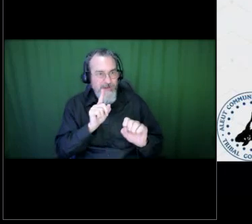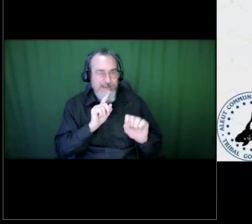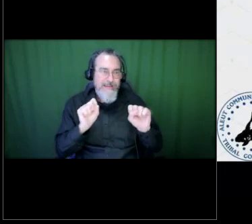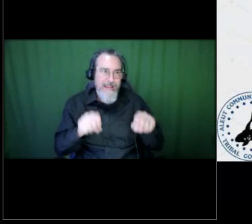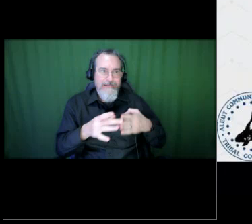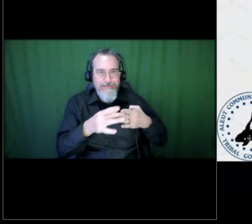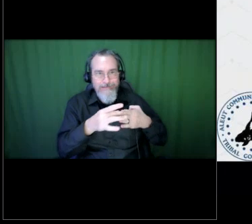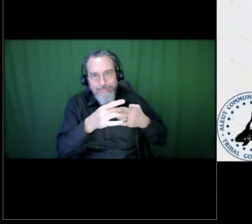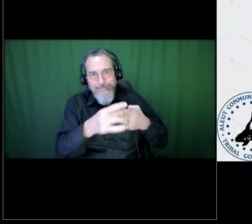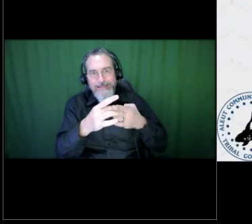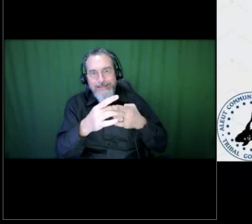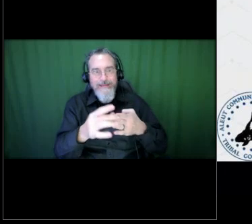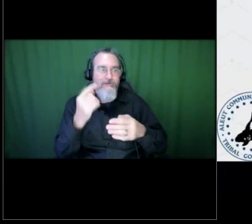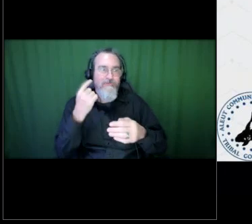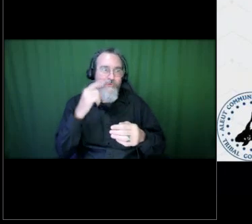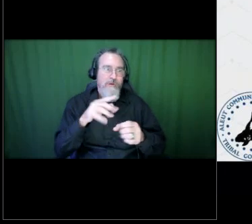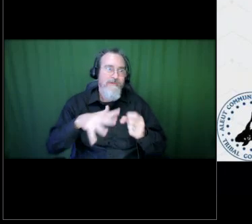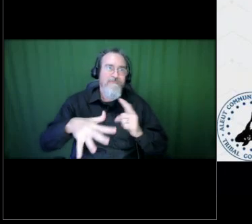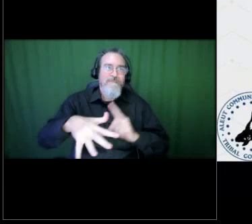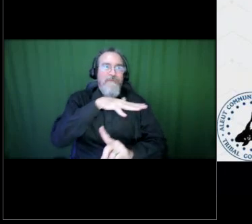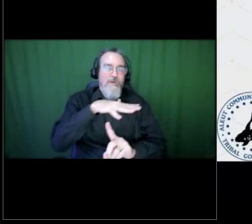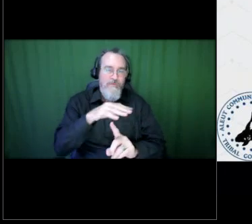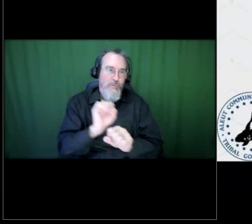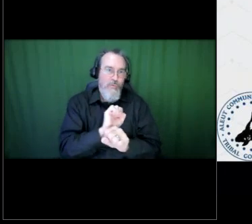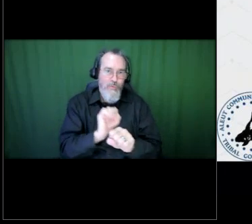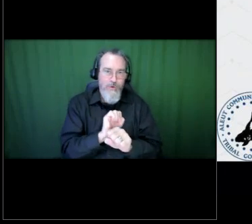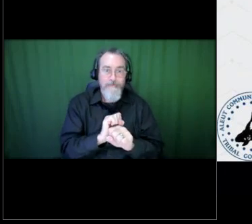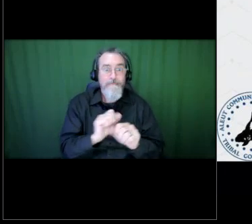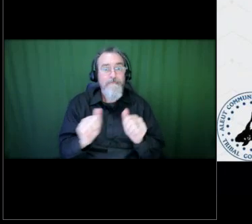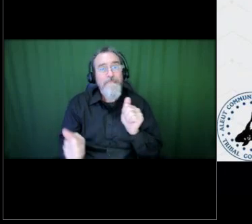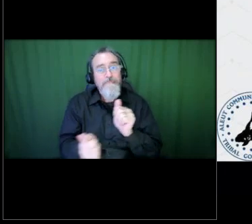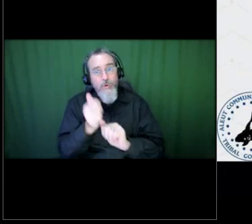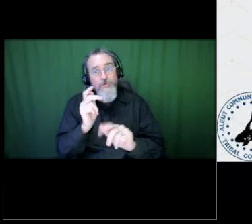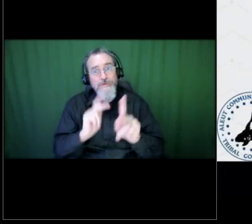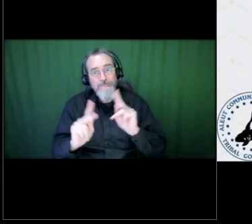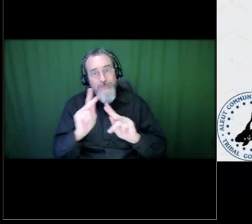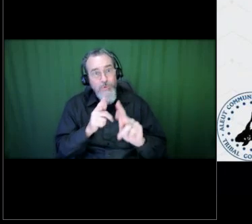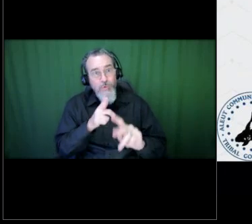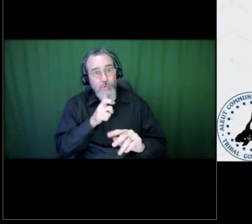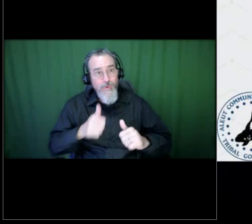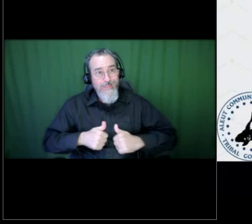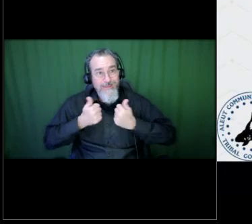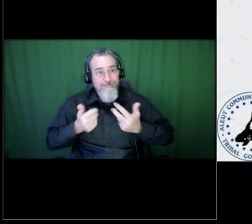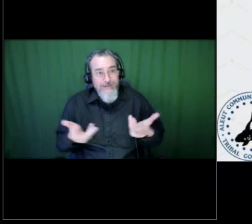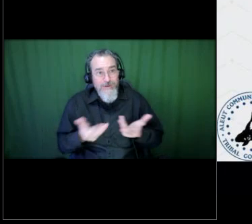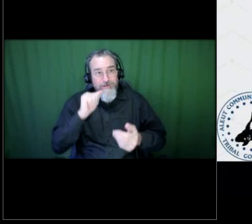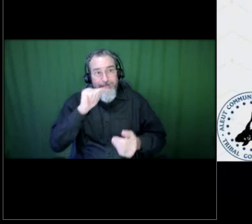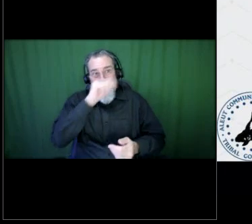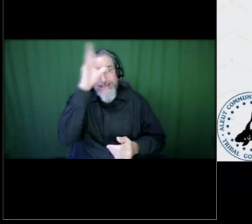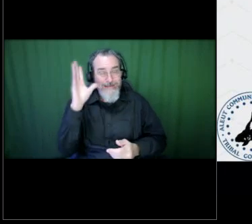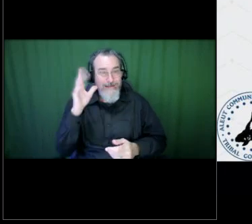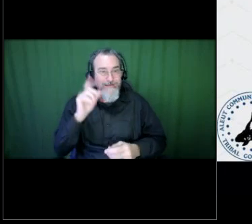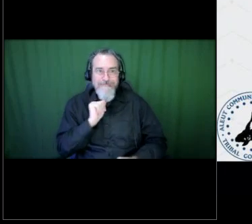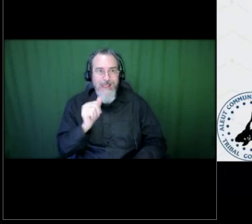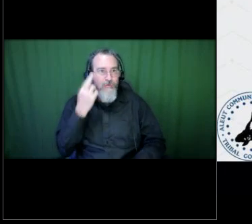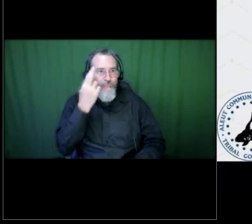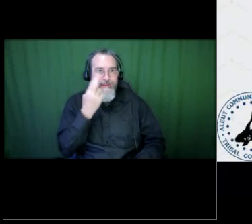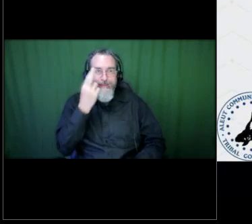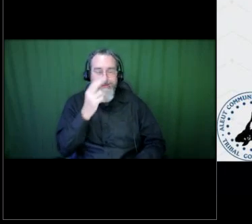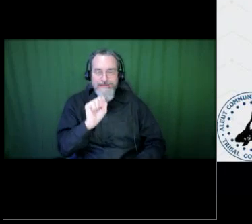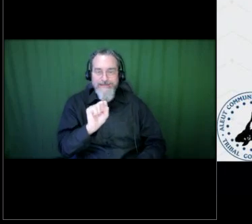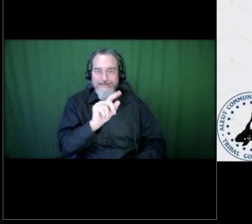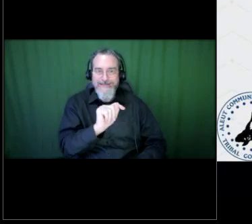preparing a climate-ready workforce. Most folks, even those that reside within the state of Alaska, don't realize how important St. Paul was to Alaska